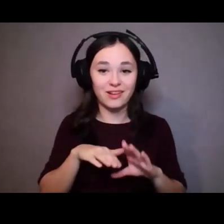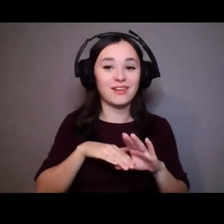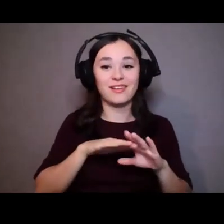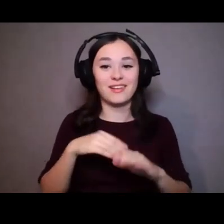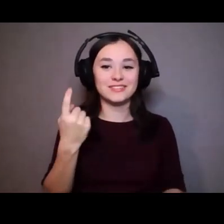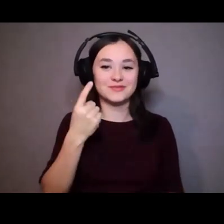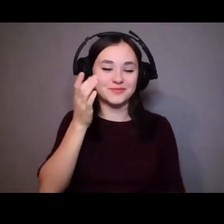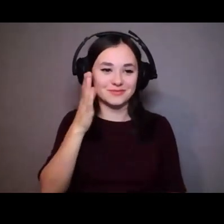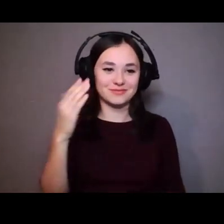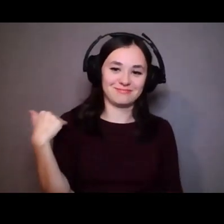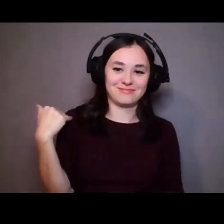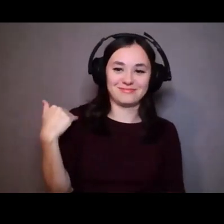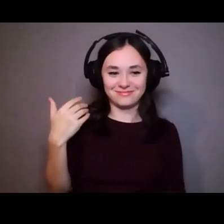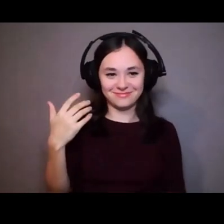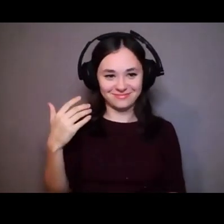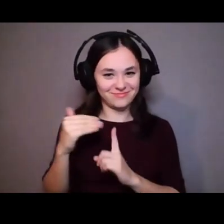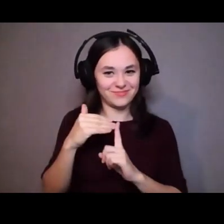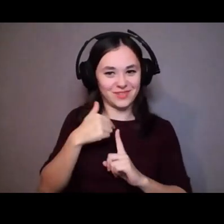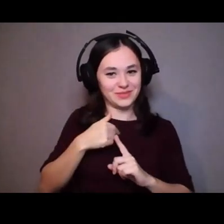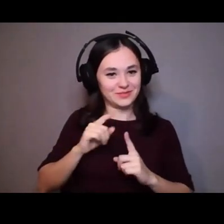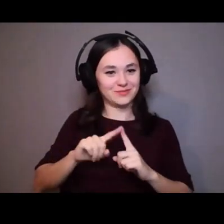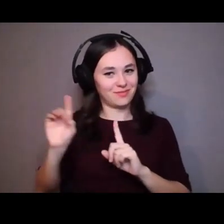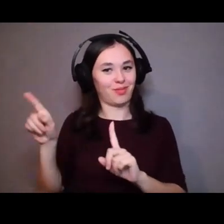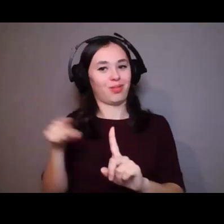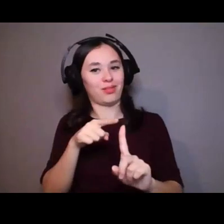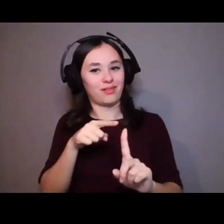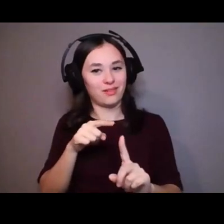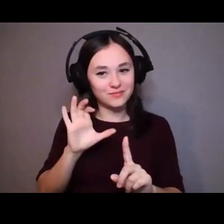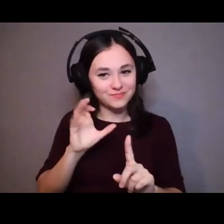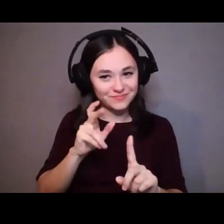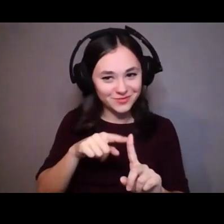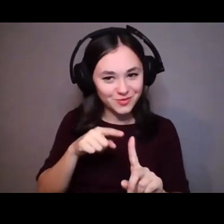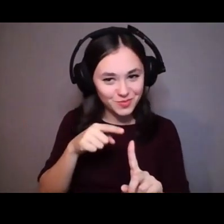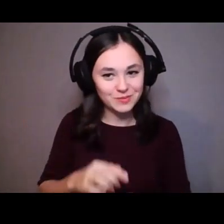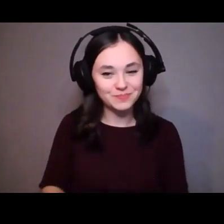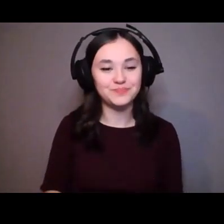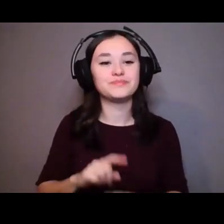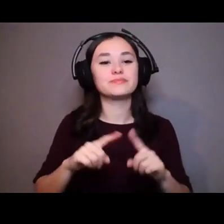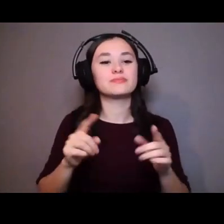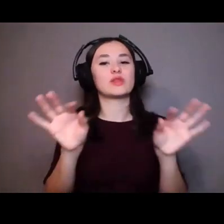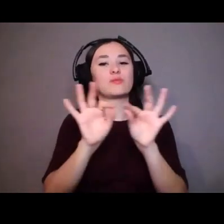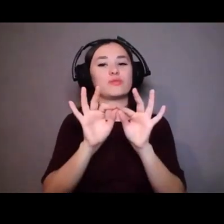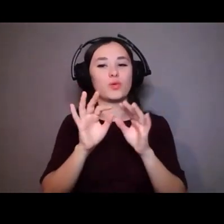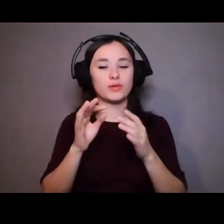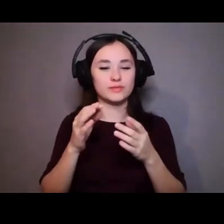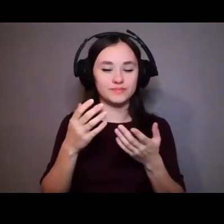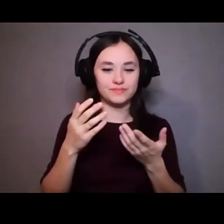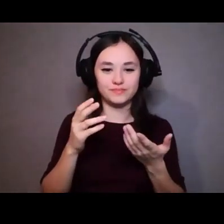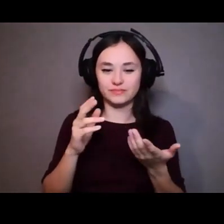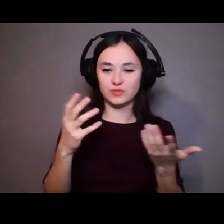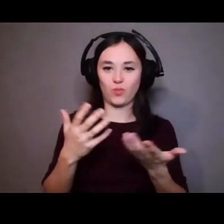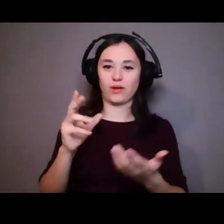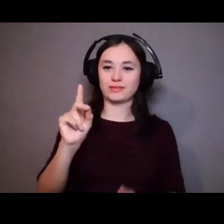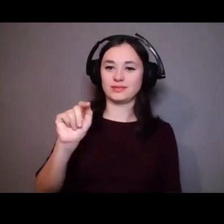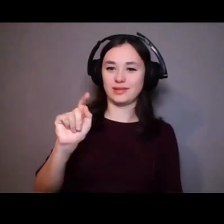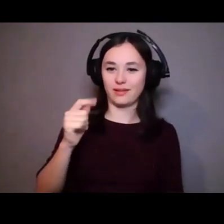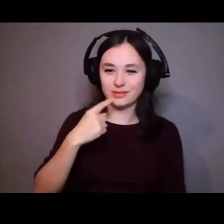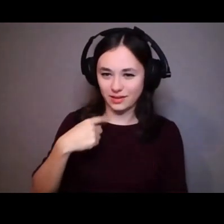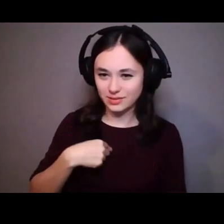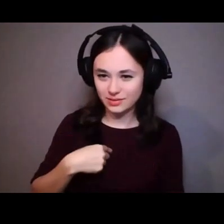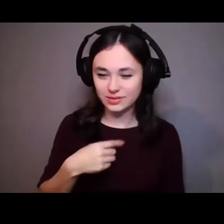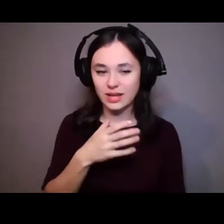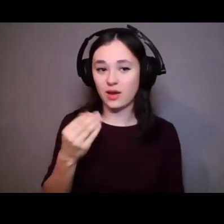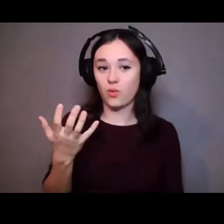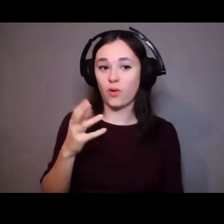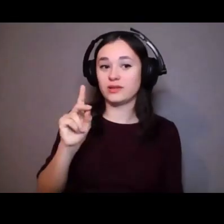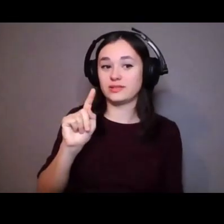in it. But it's really important for us all to understand what data tells us and also what data does not tell us. While publicly